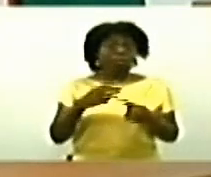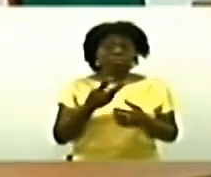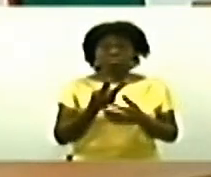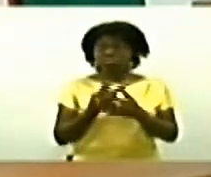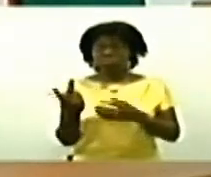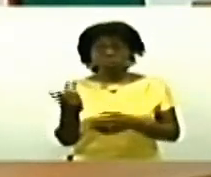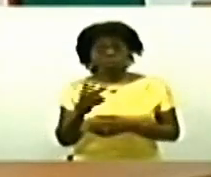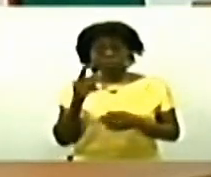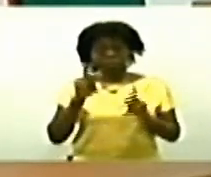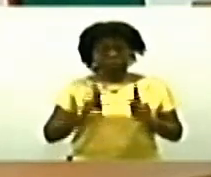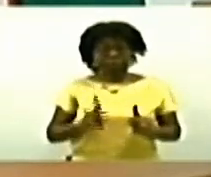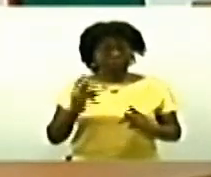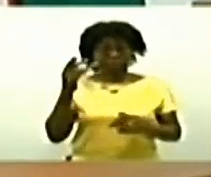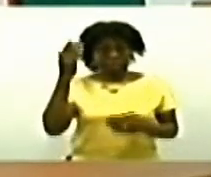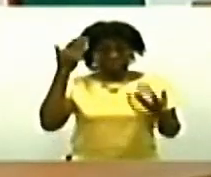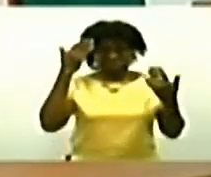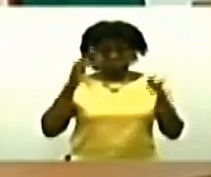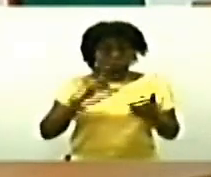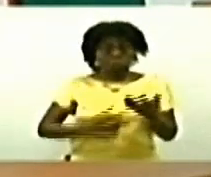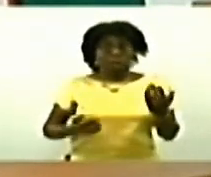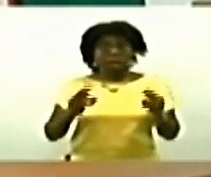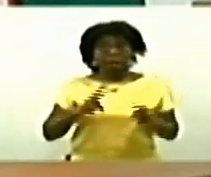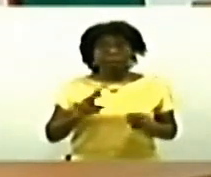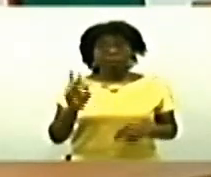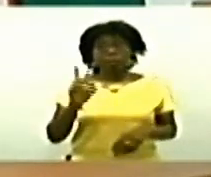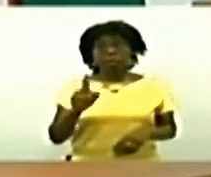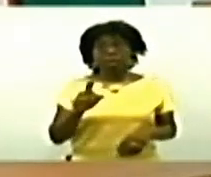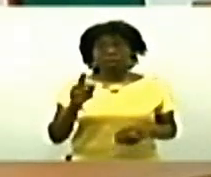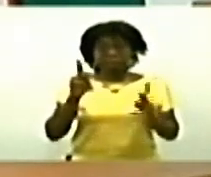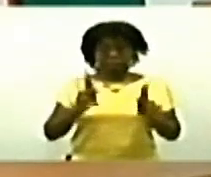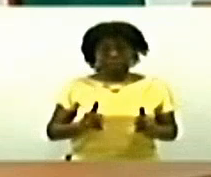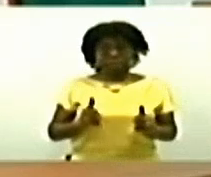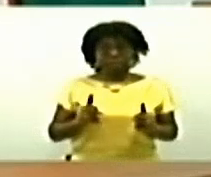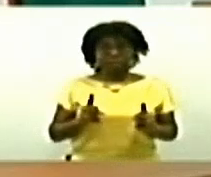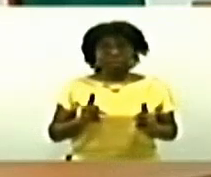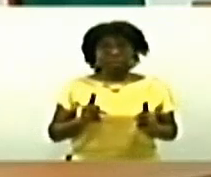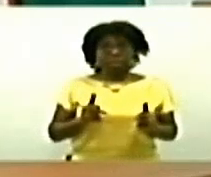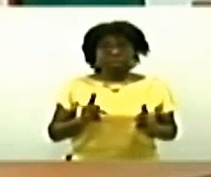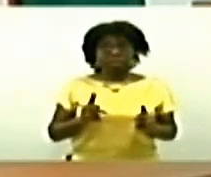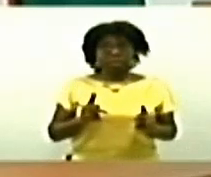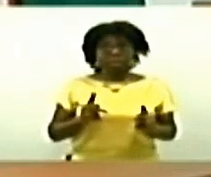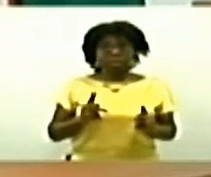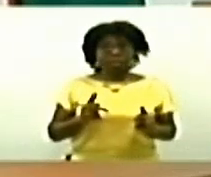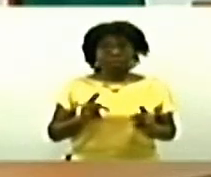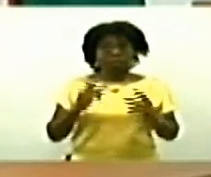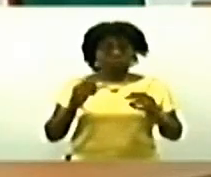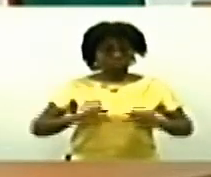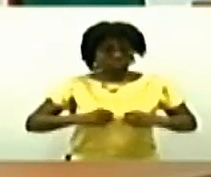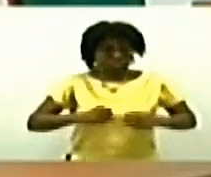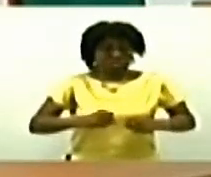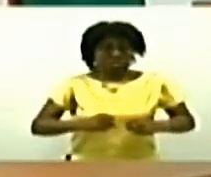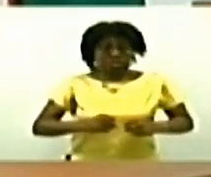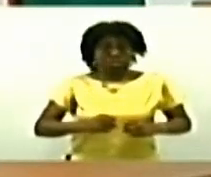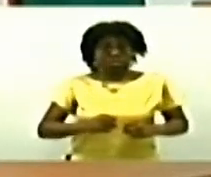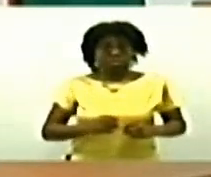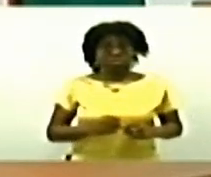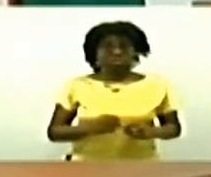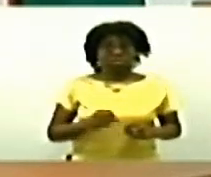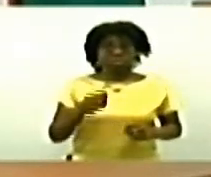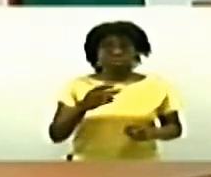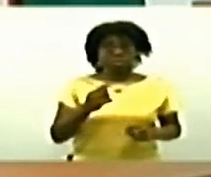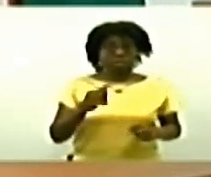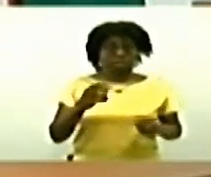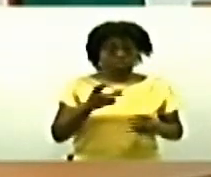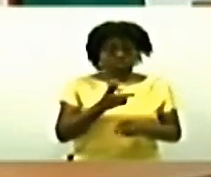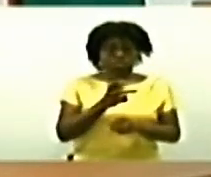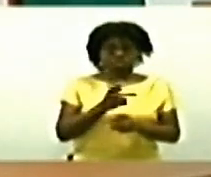these, where an individual quite stoutly built with a pickup